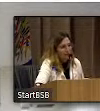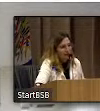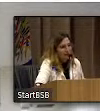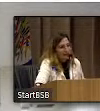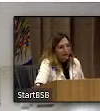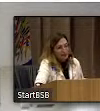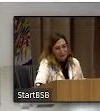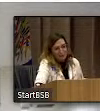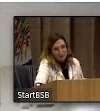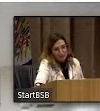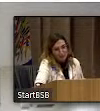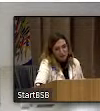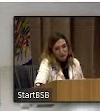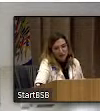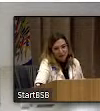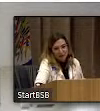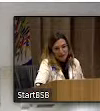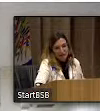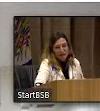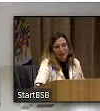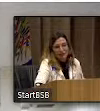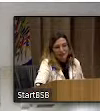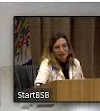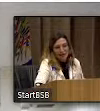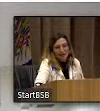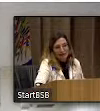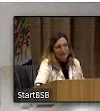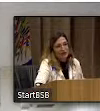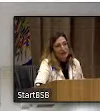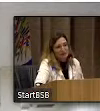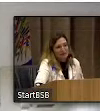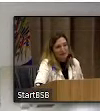human resources, and part of our team